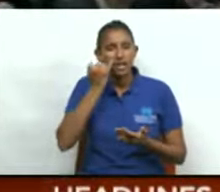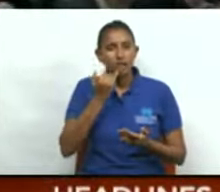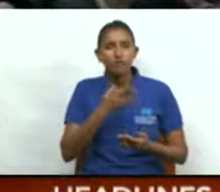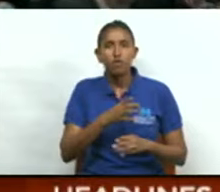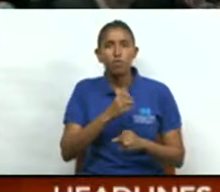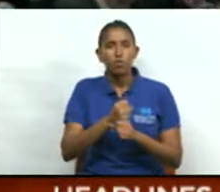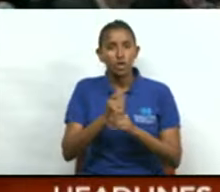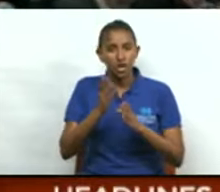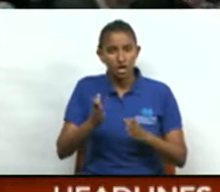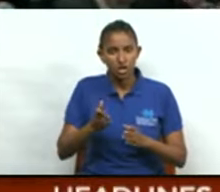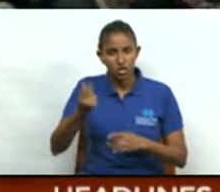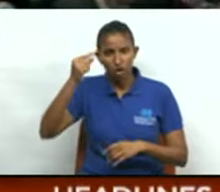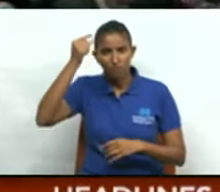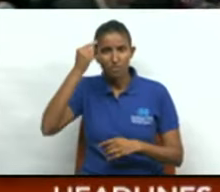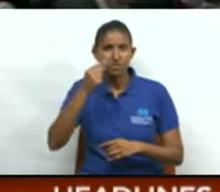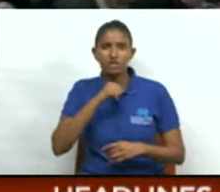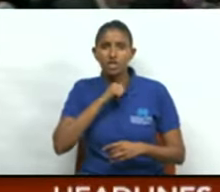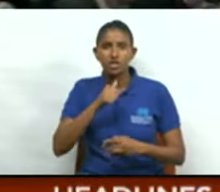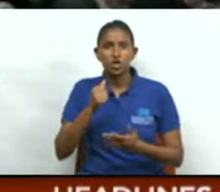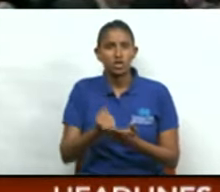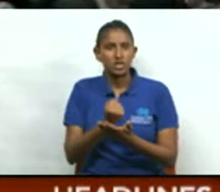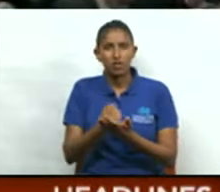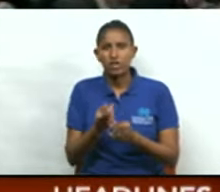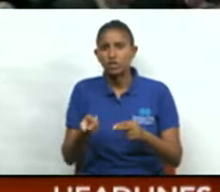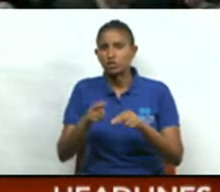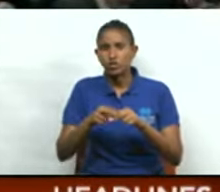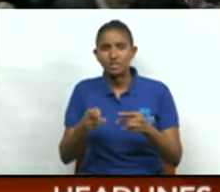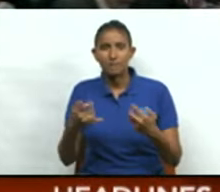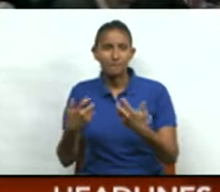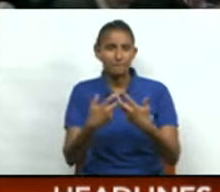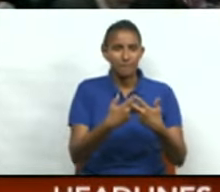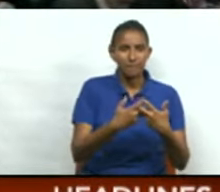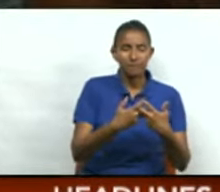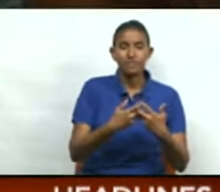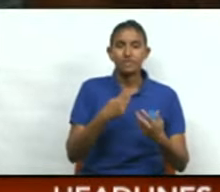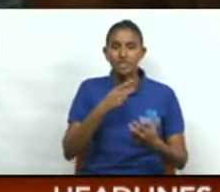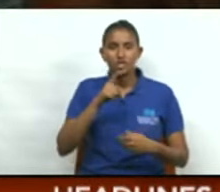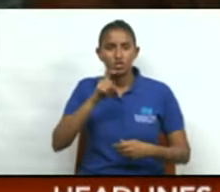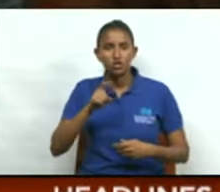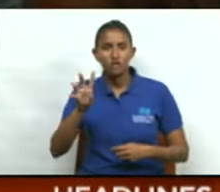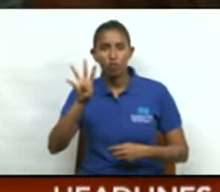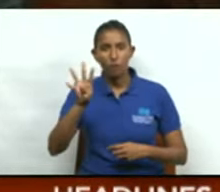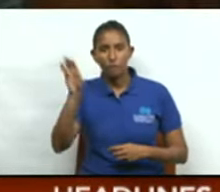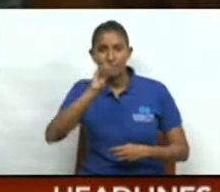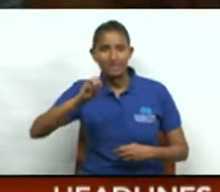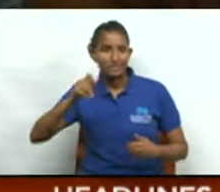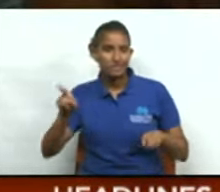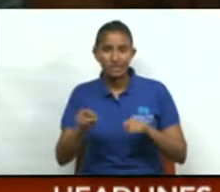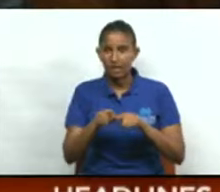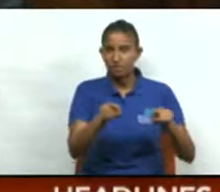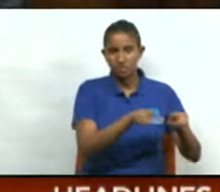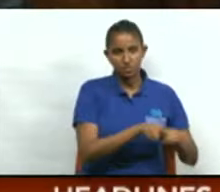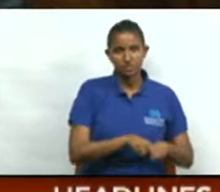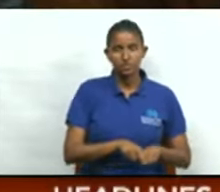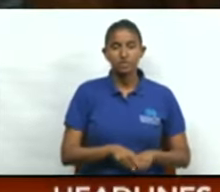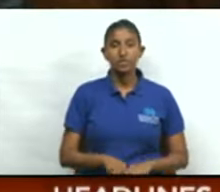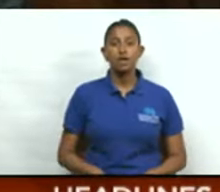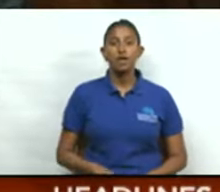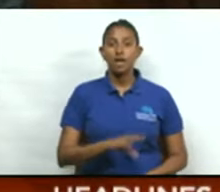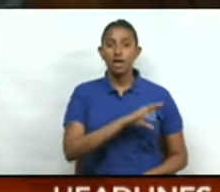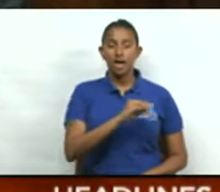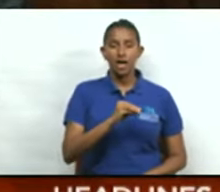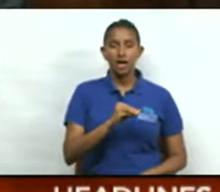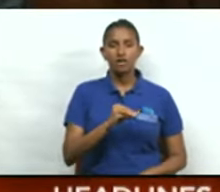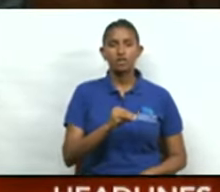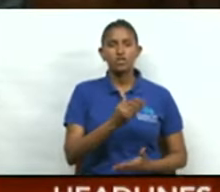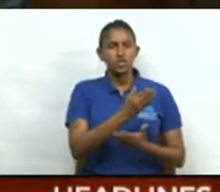following consideration, there were views that the report was flawed. In some instances, the recommendations appear to